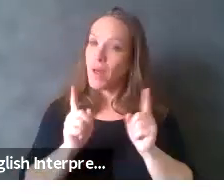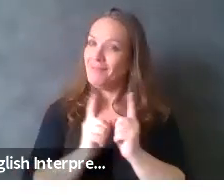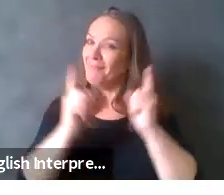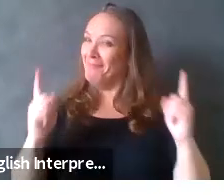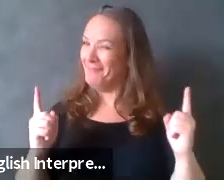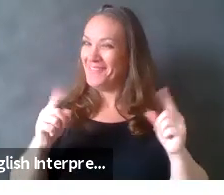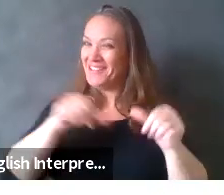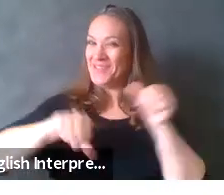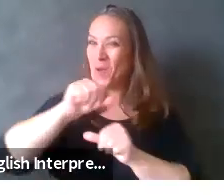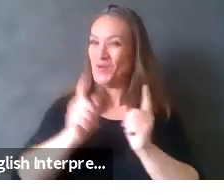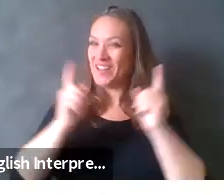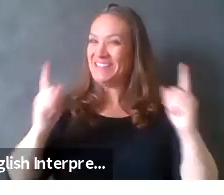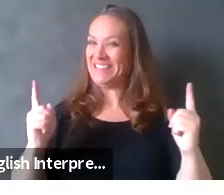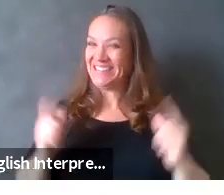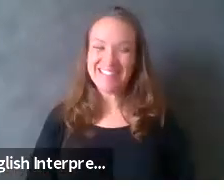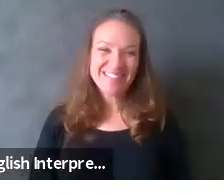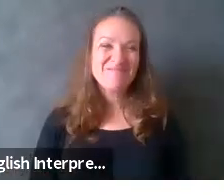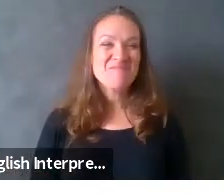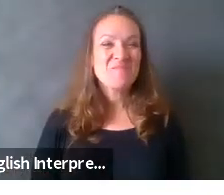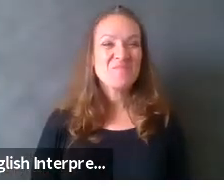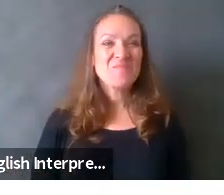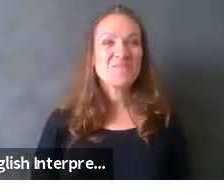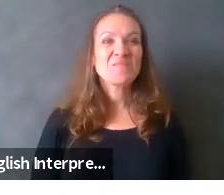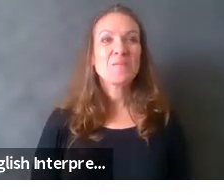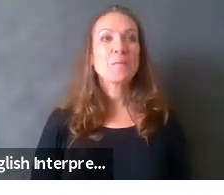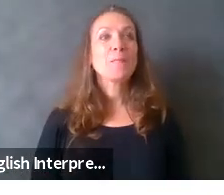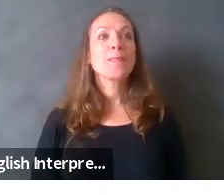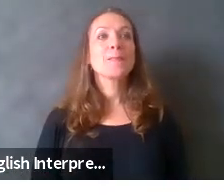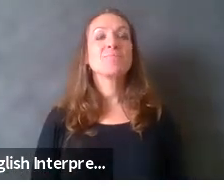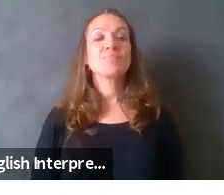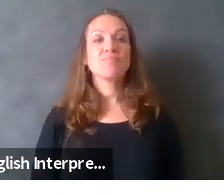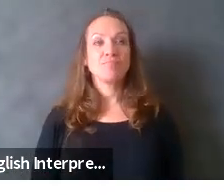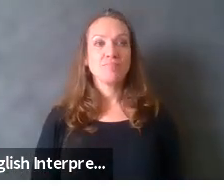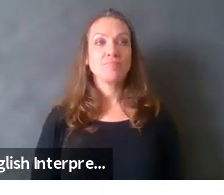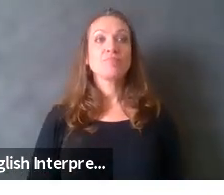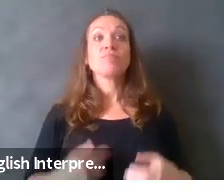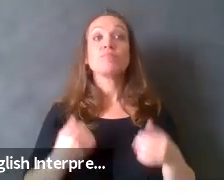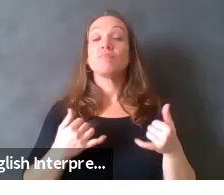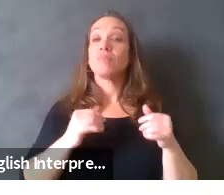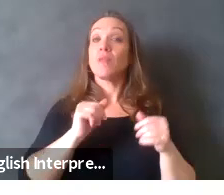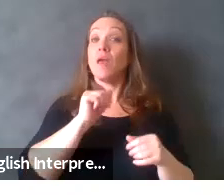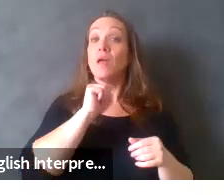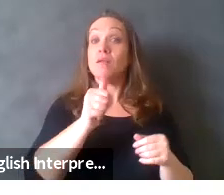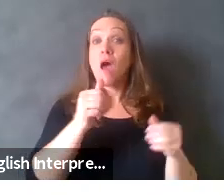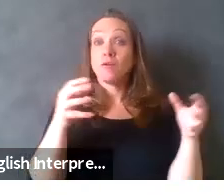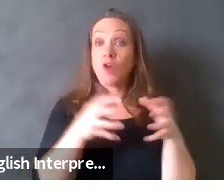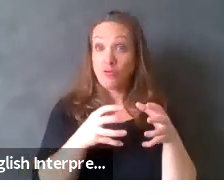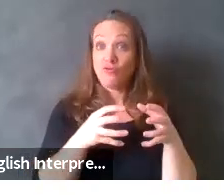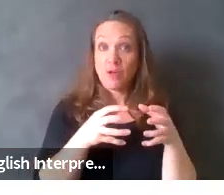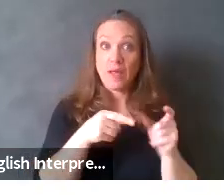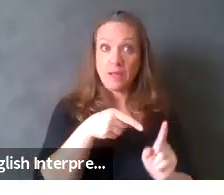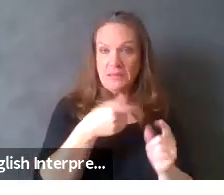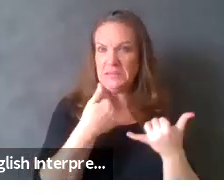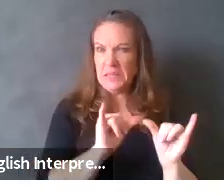way. In next slide, please. So non-congregate sheltering, if